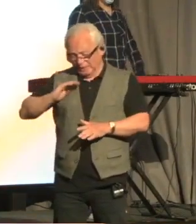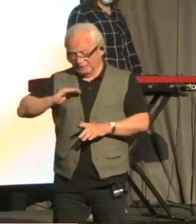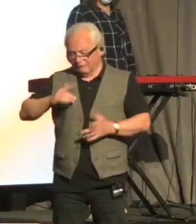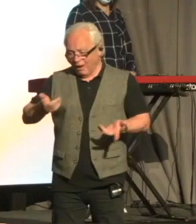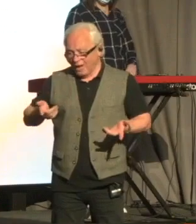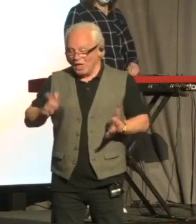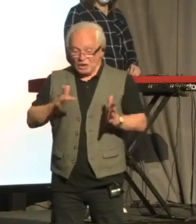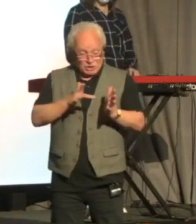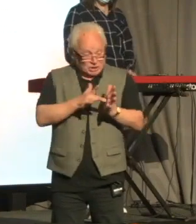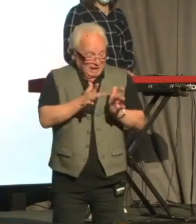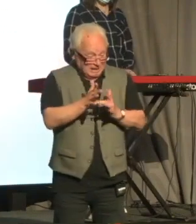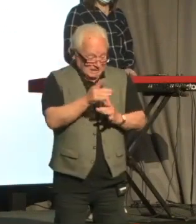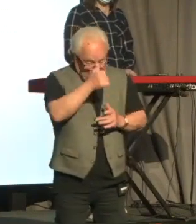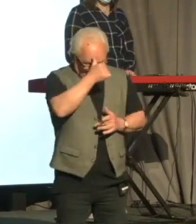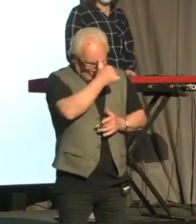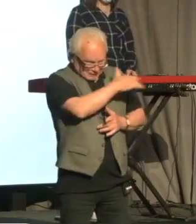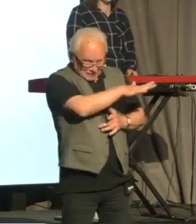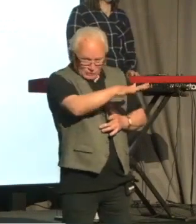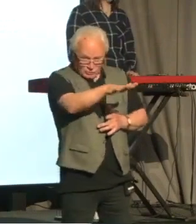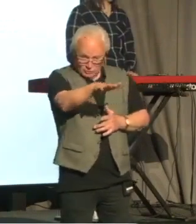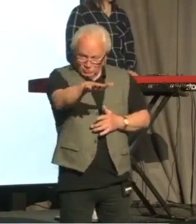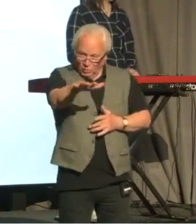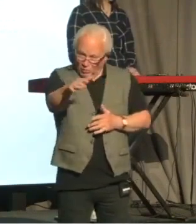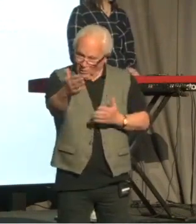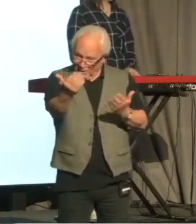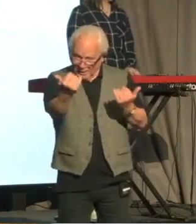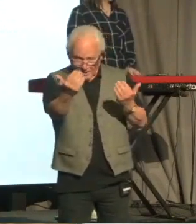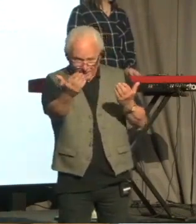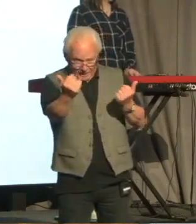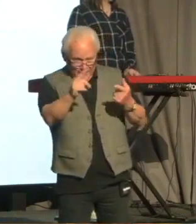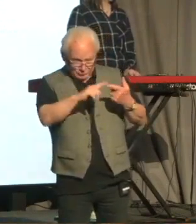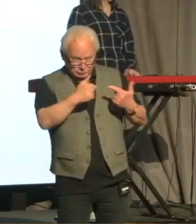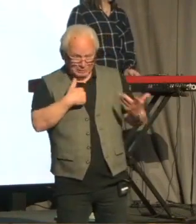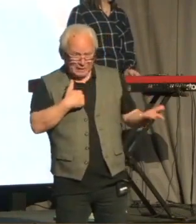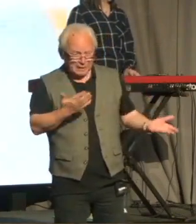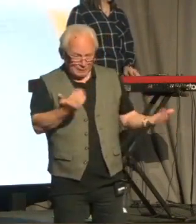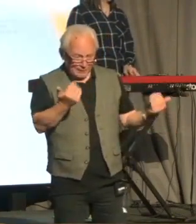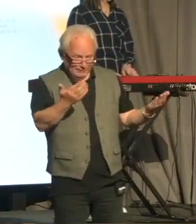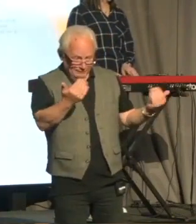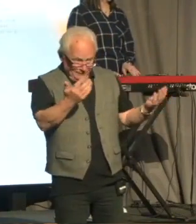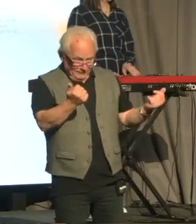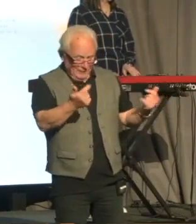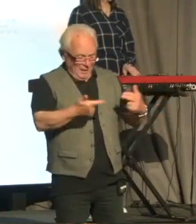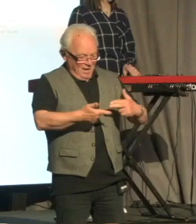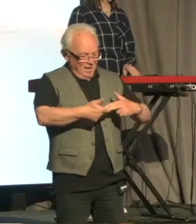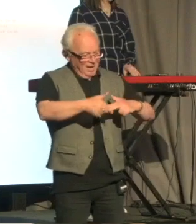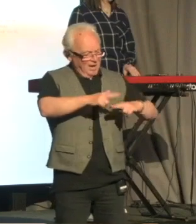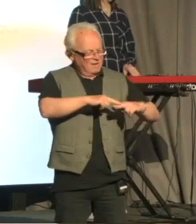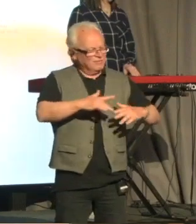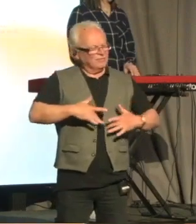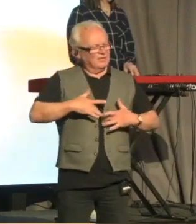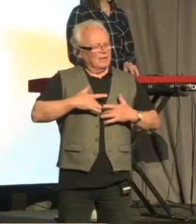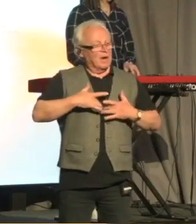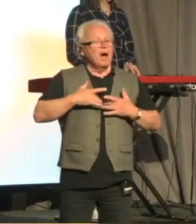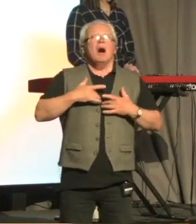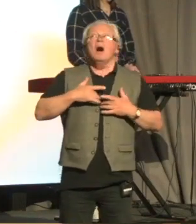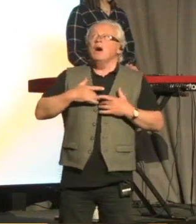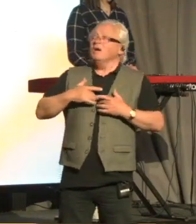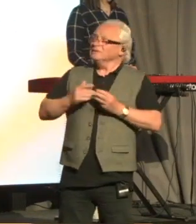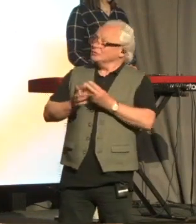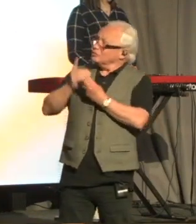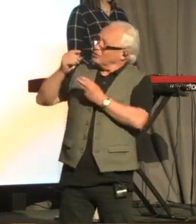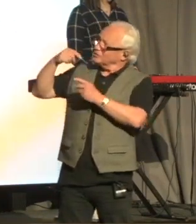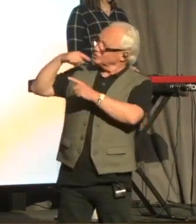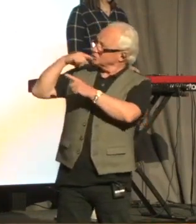But Jesus is saying, come to me. And so if you feel like he's speaking to you this morning,